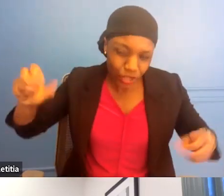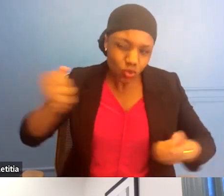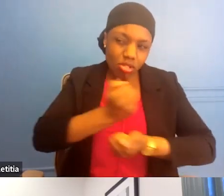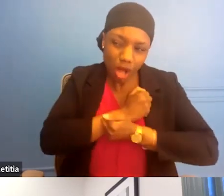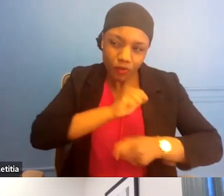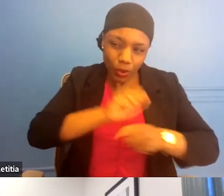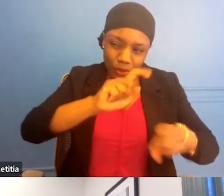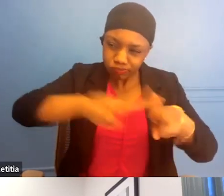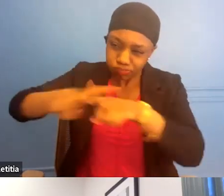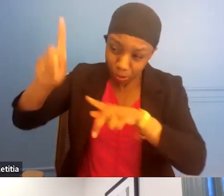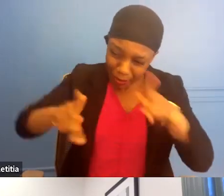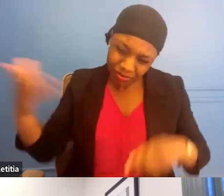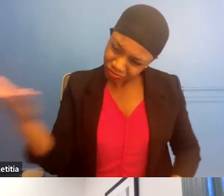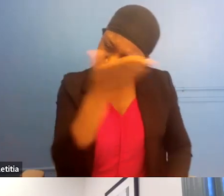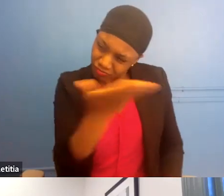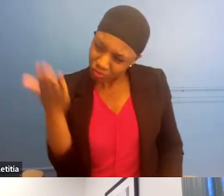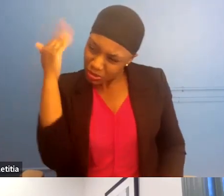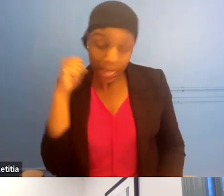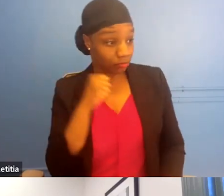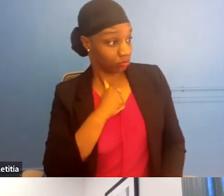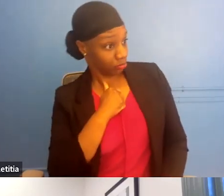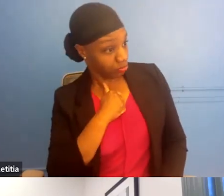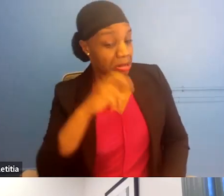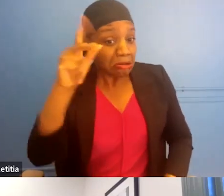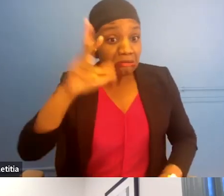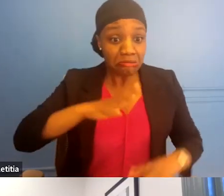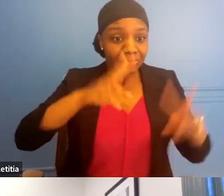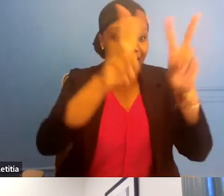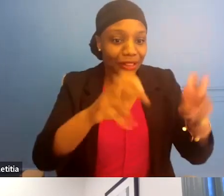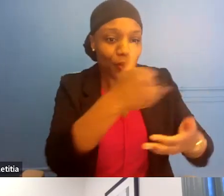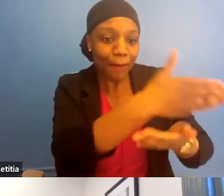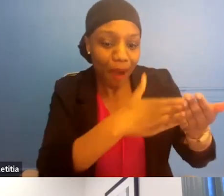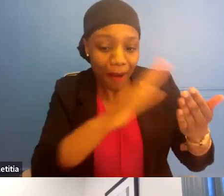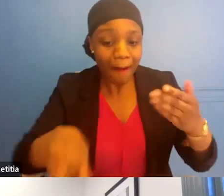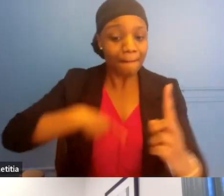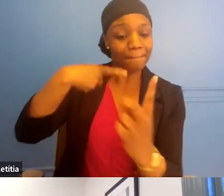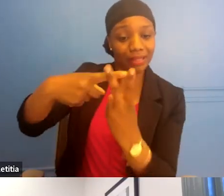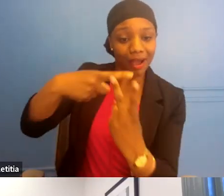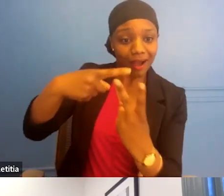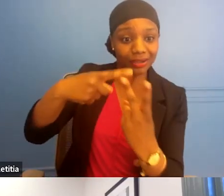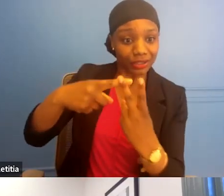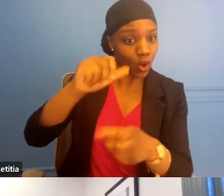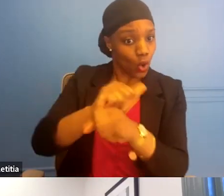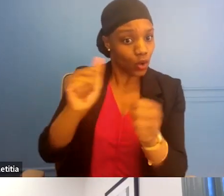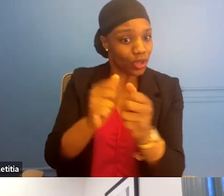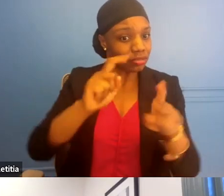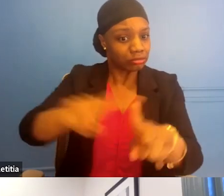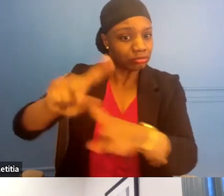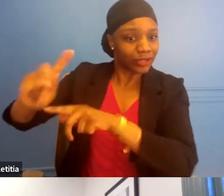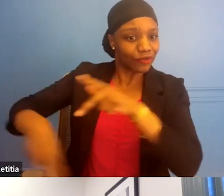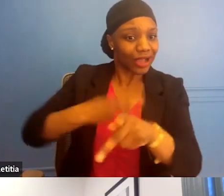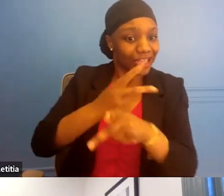with a lot of different people. So combining the analytical side plus your combination of being able to work with a lot of different types